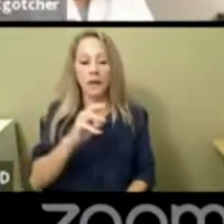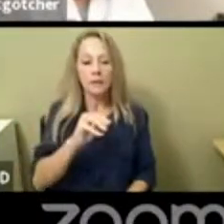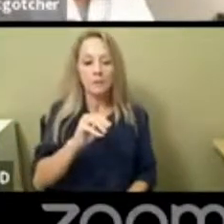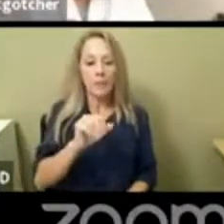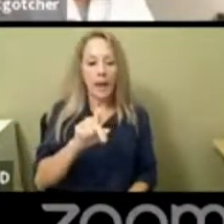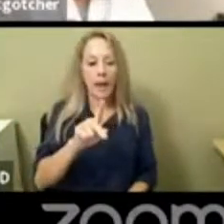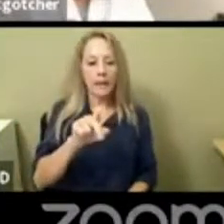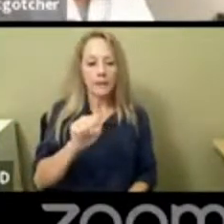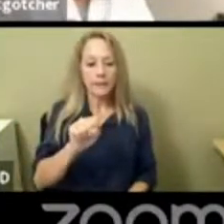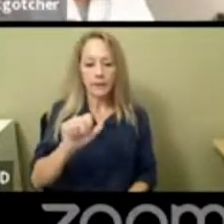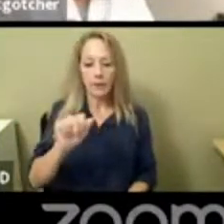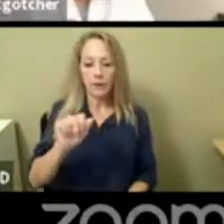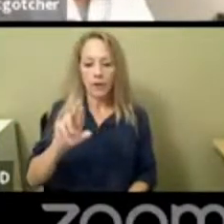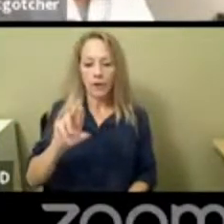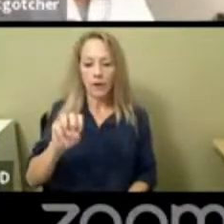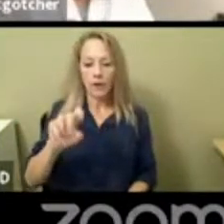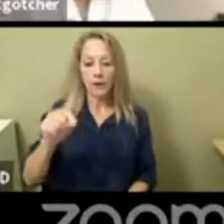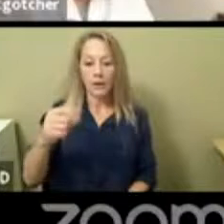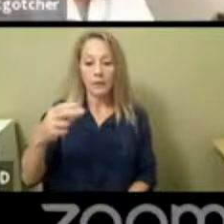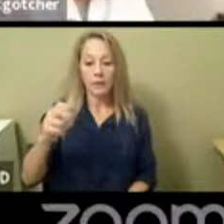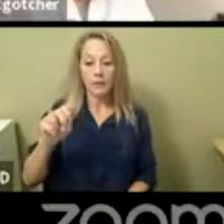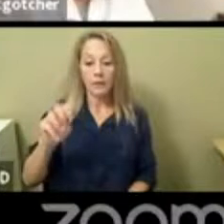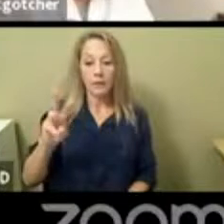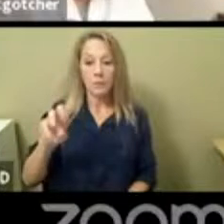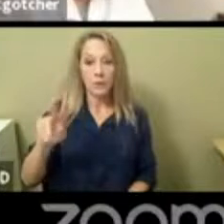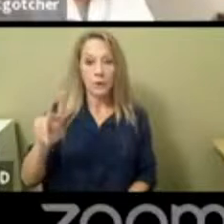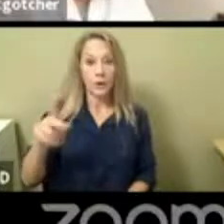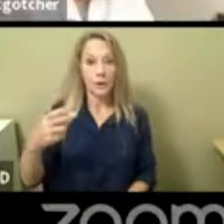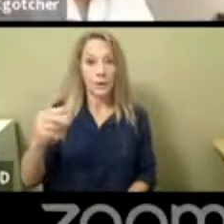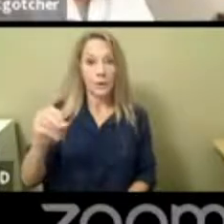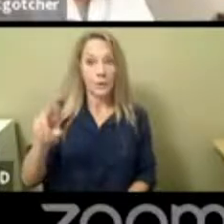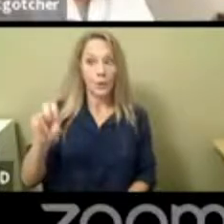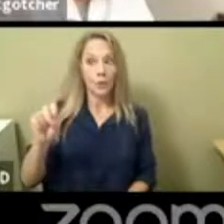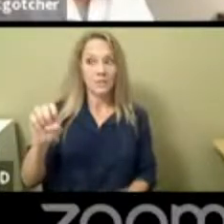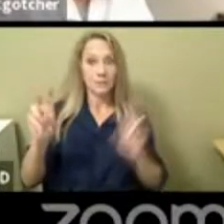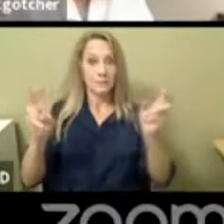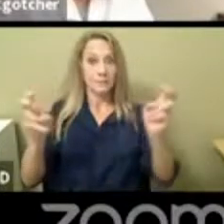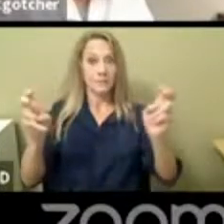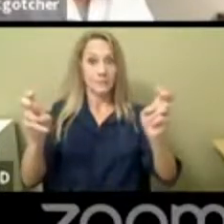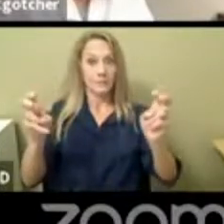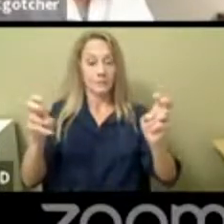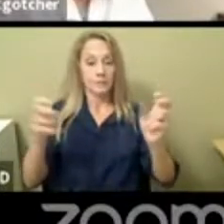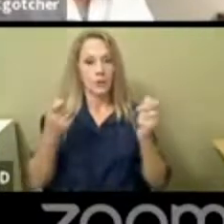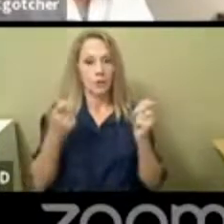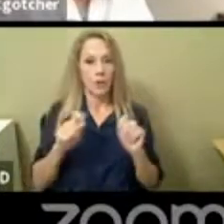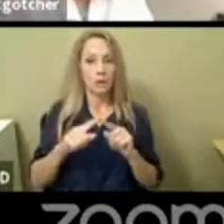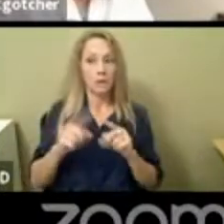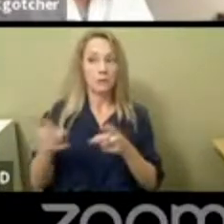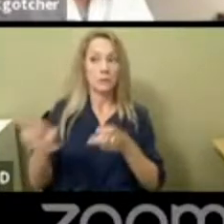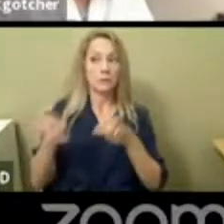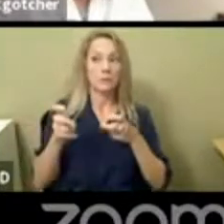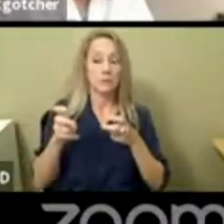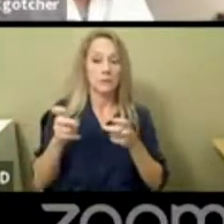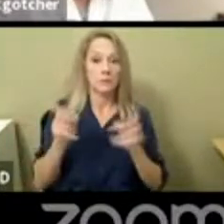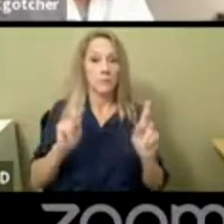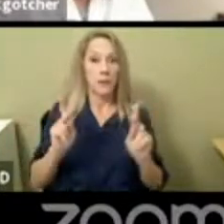a good soundbite to start to pull in an audience and use as a teaching tool.